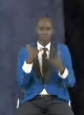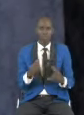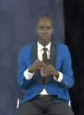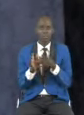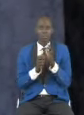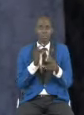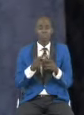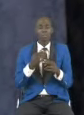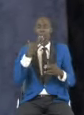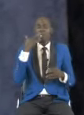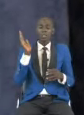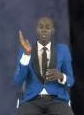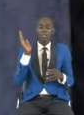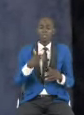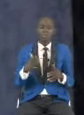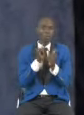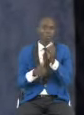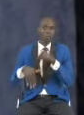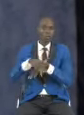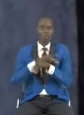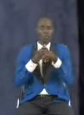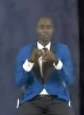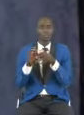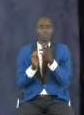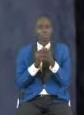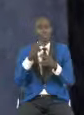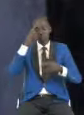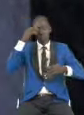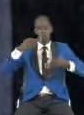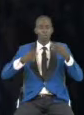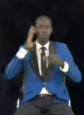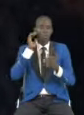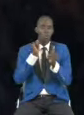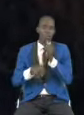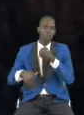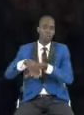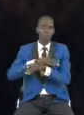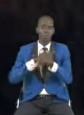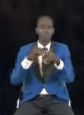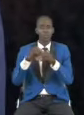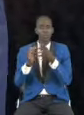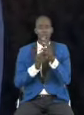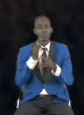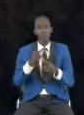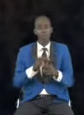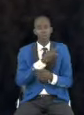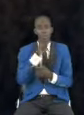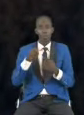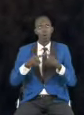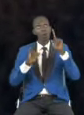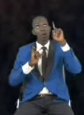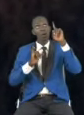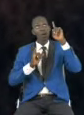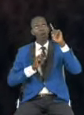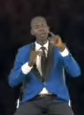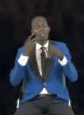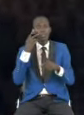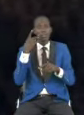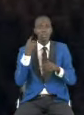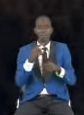pass over you. Judgment will pass over you. When I see the blood, I